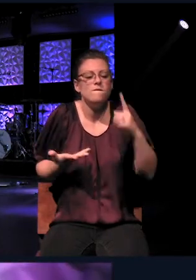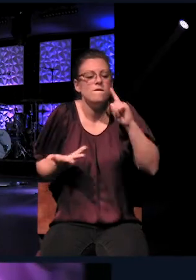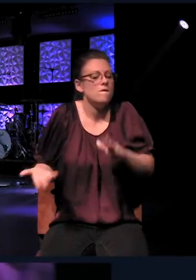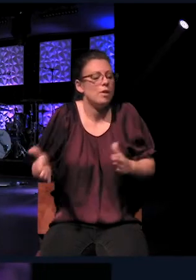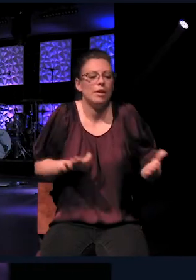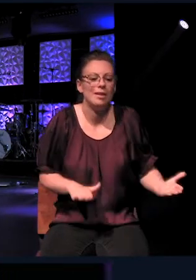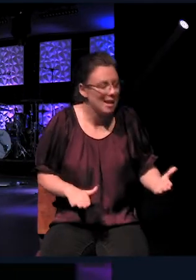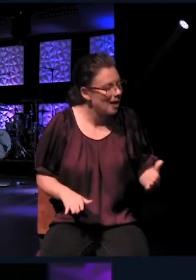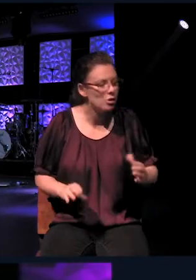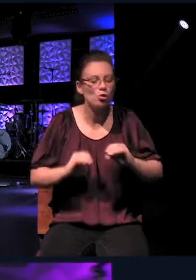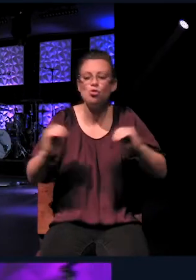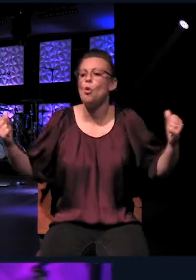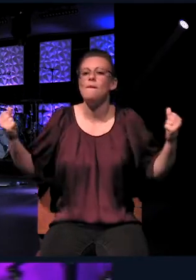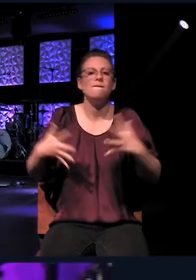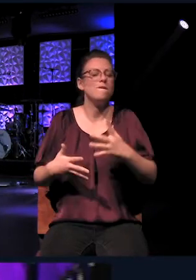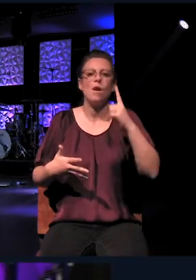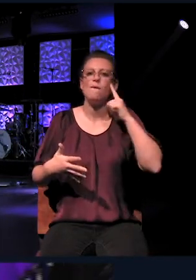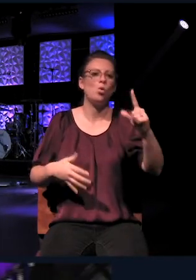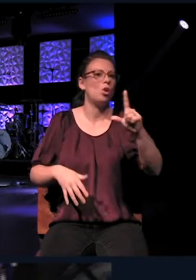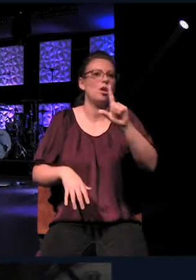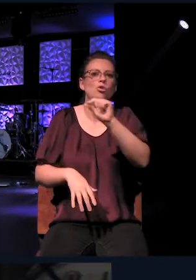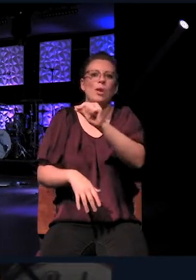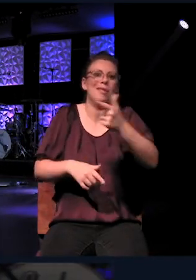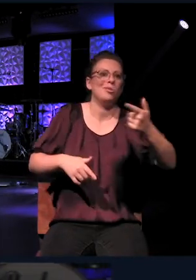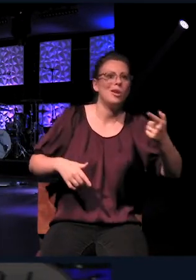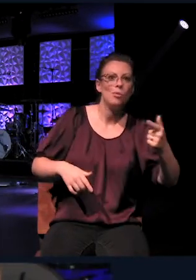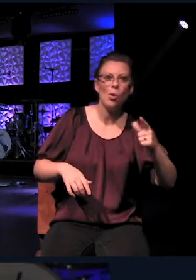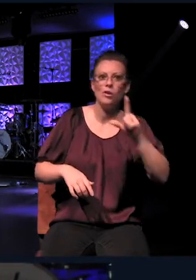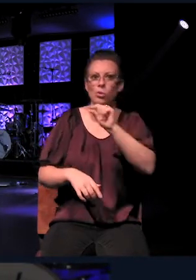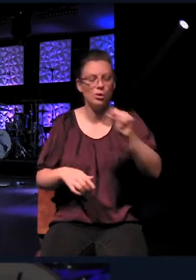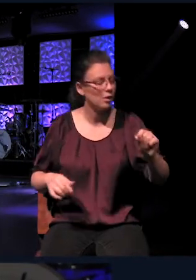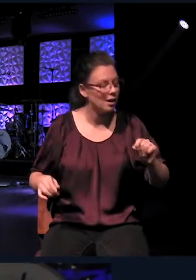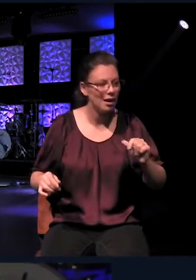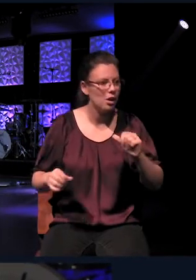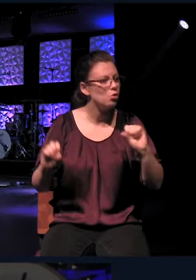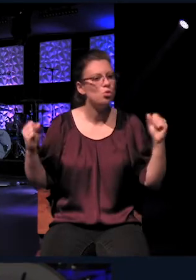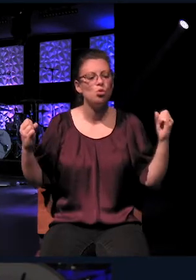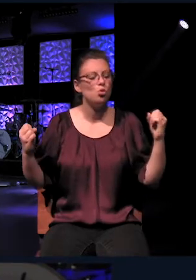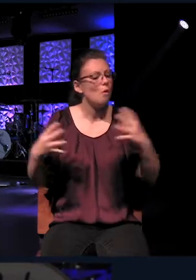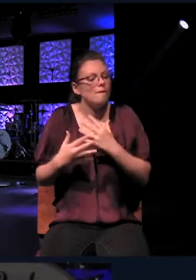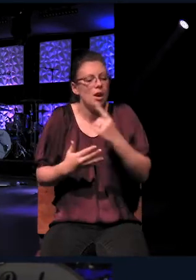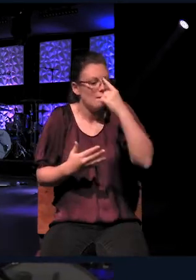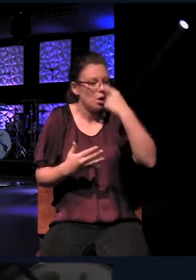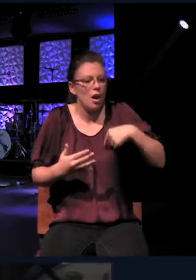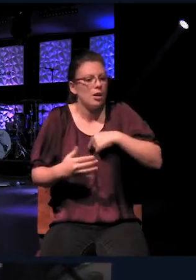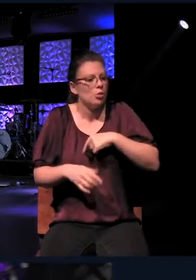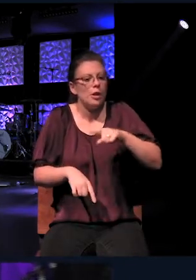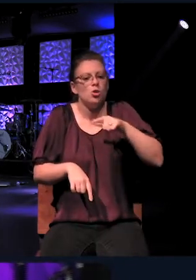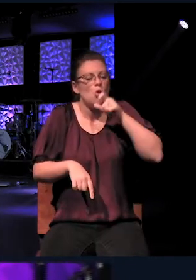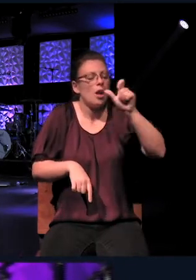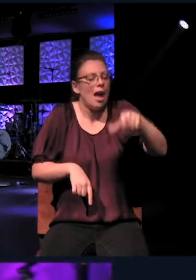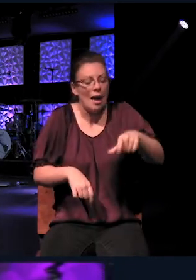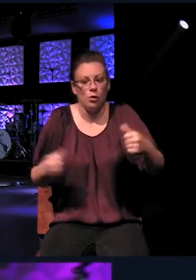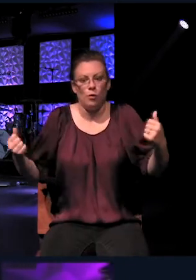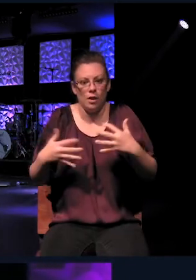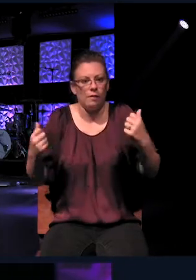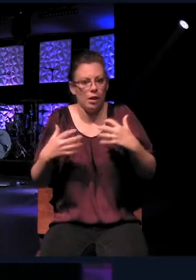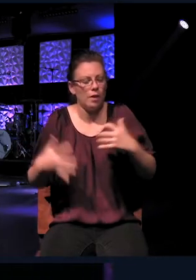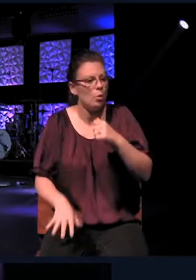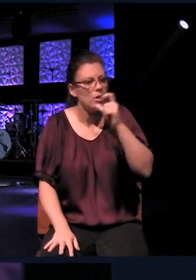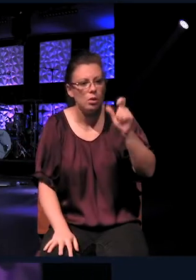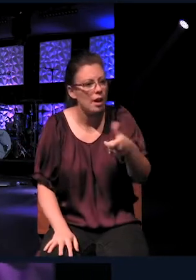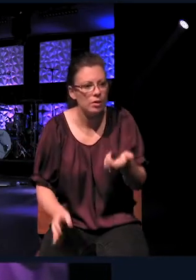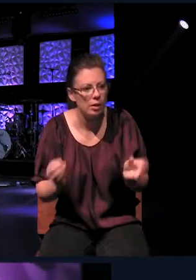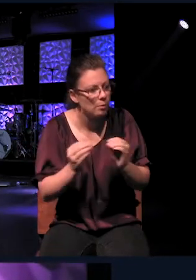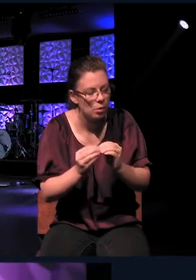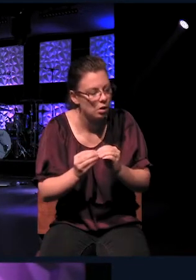6th. There's no fear about what's gonna happen in 2021 because we know the end of the story. We know exactly what's gonna happen because Jesus did